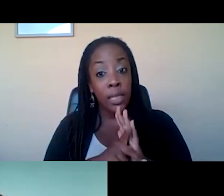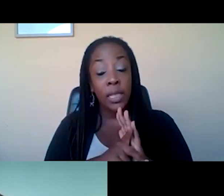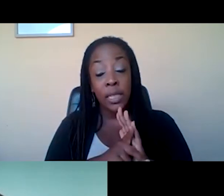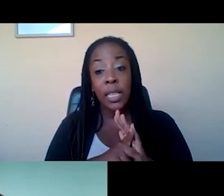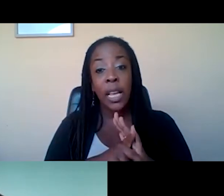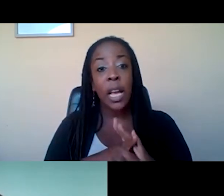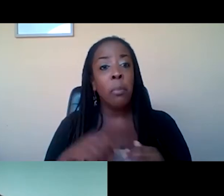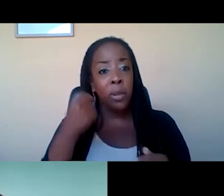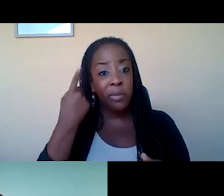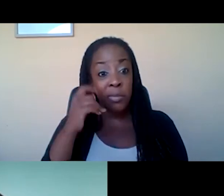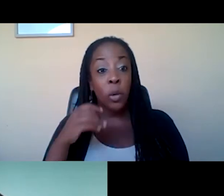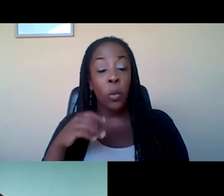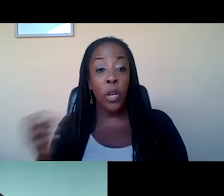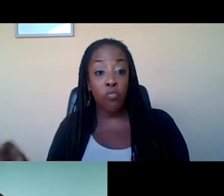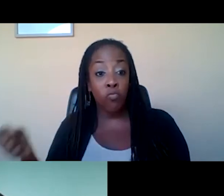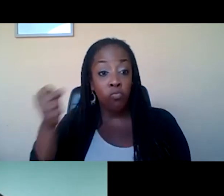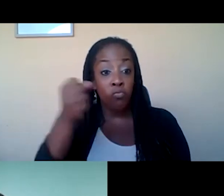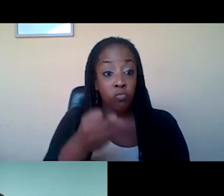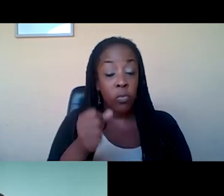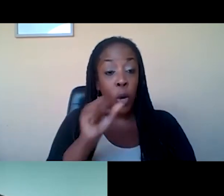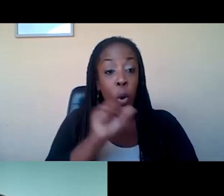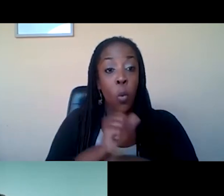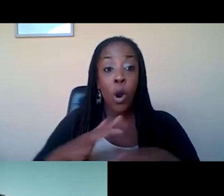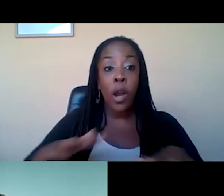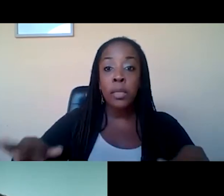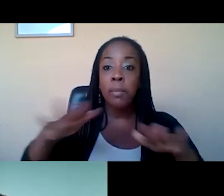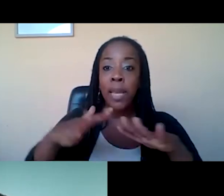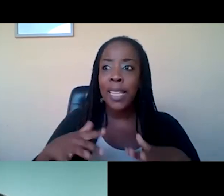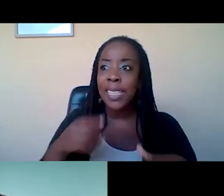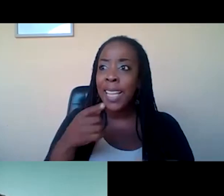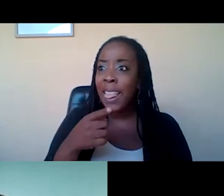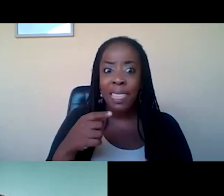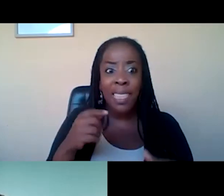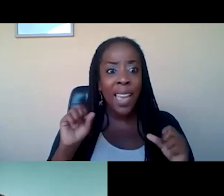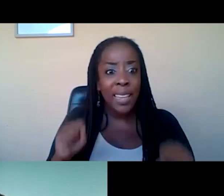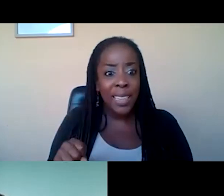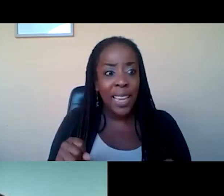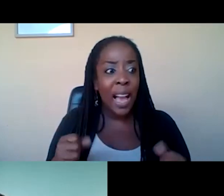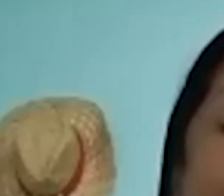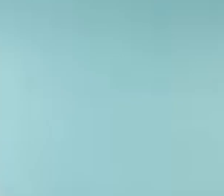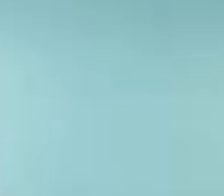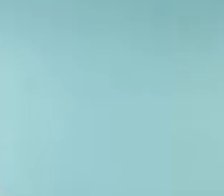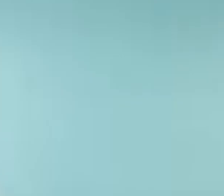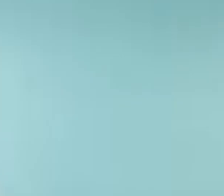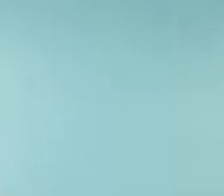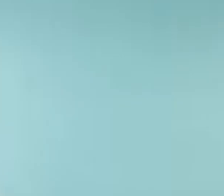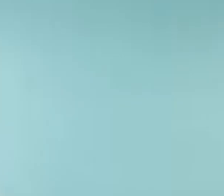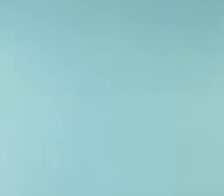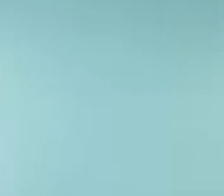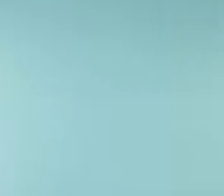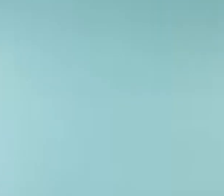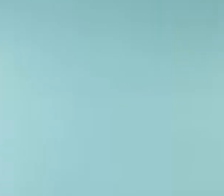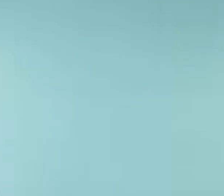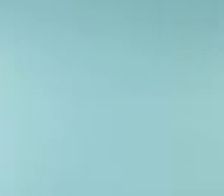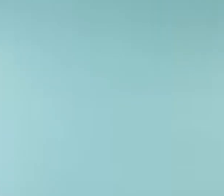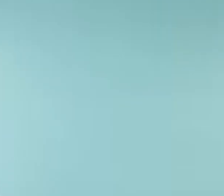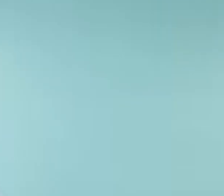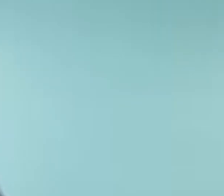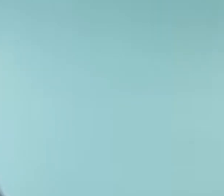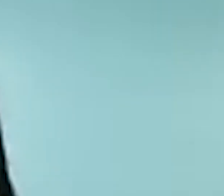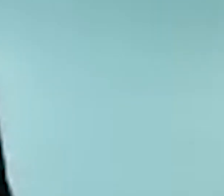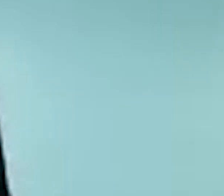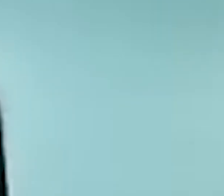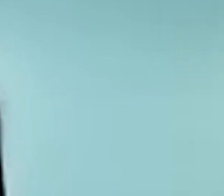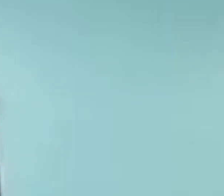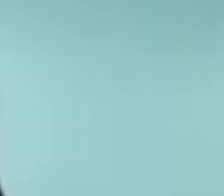workspace and they're competent and they're working, you forget that they have a disability or it's not